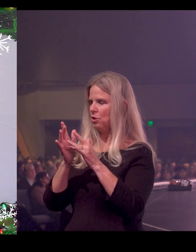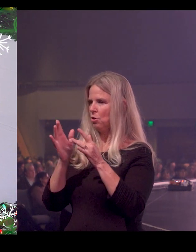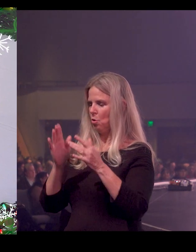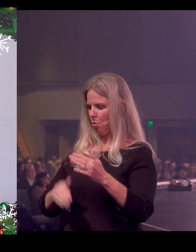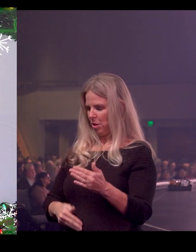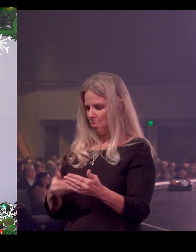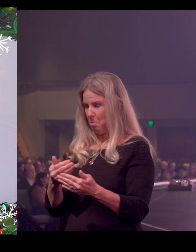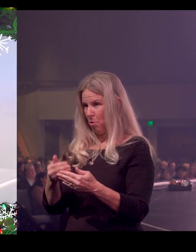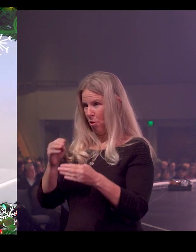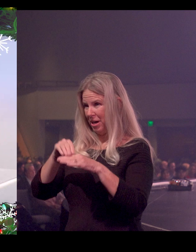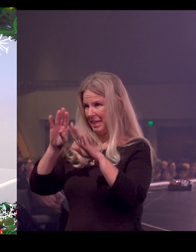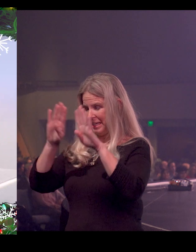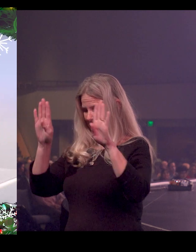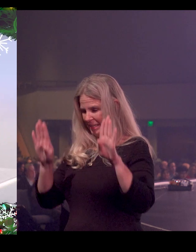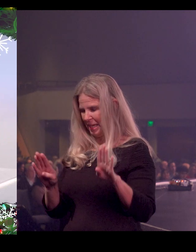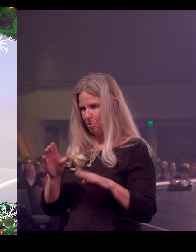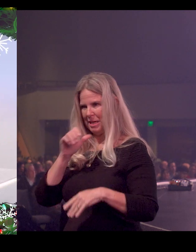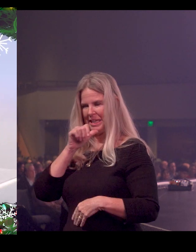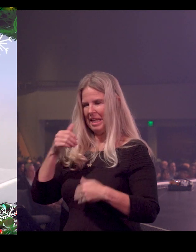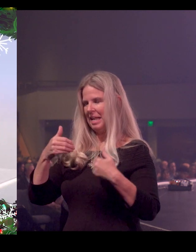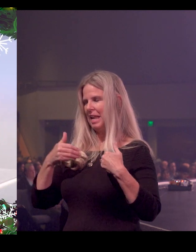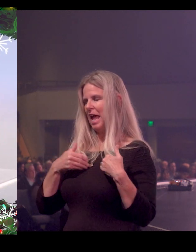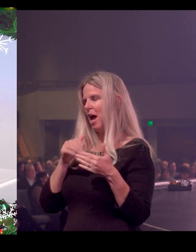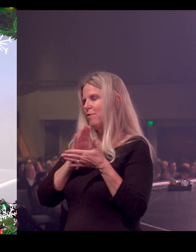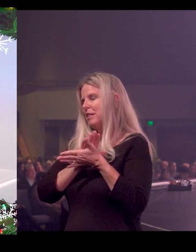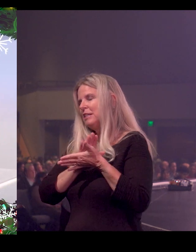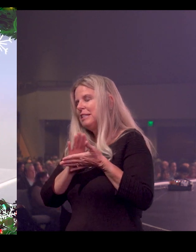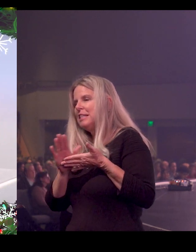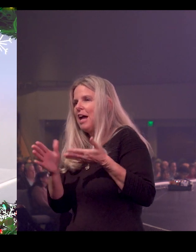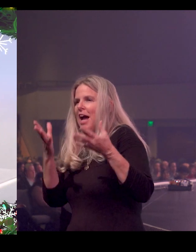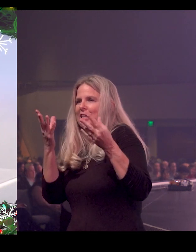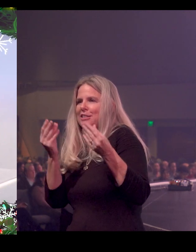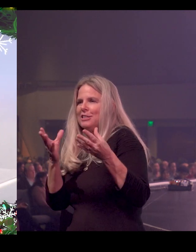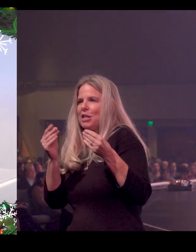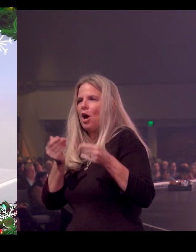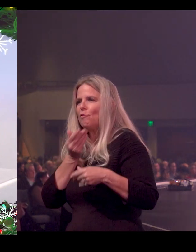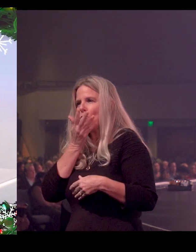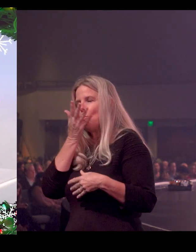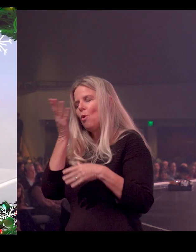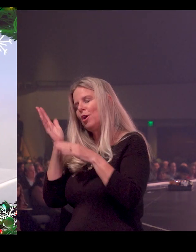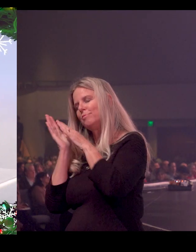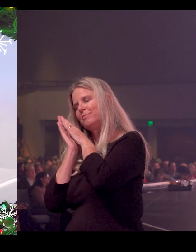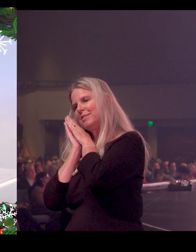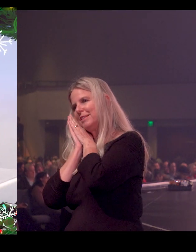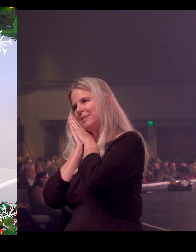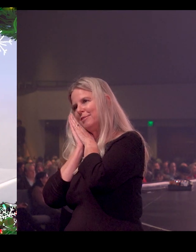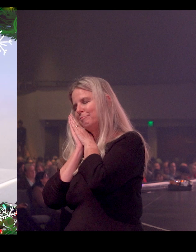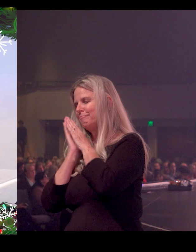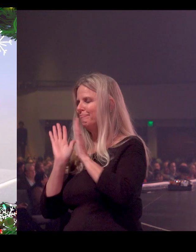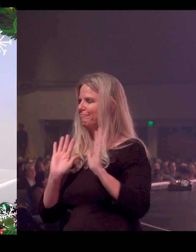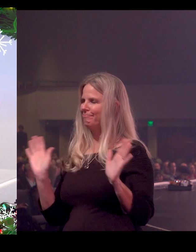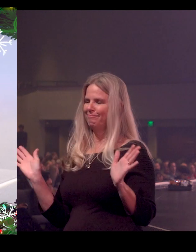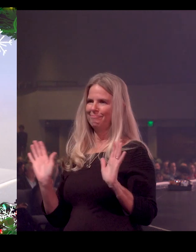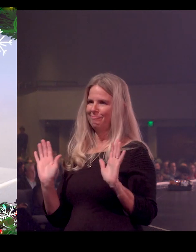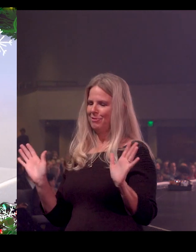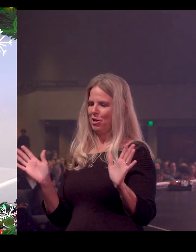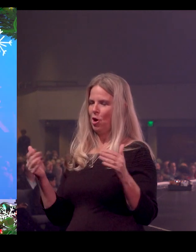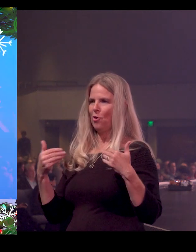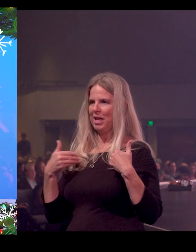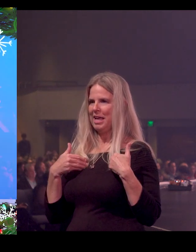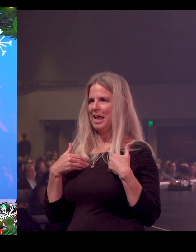cushy, soft mattress to sleep on. No, he would have had a manger. Imagine that, might have been a little itchy with all that